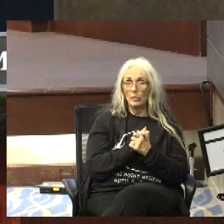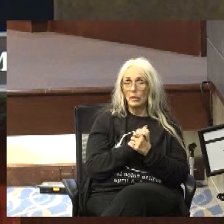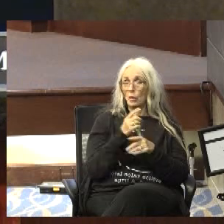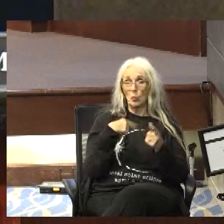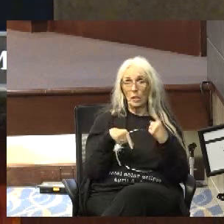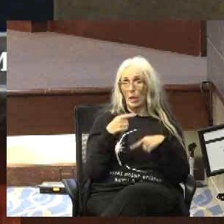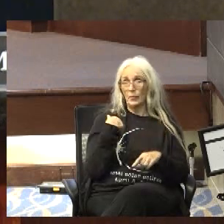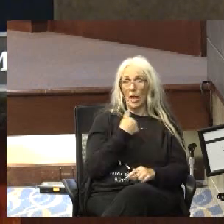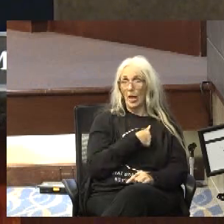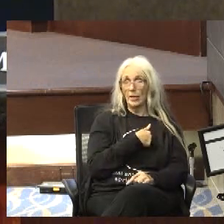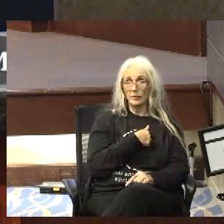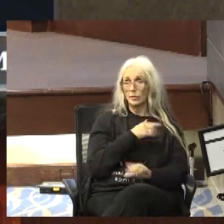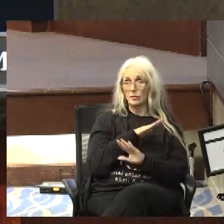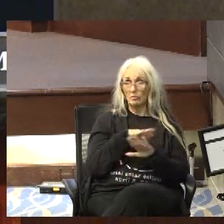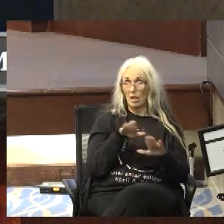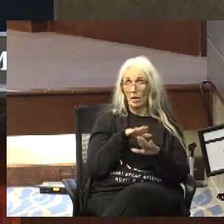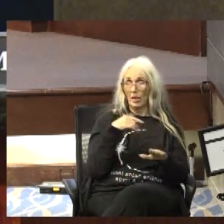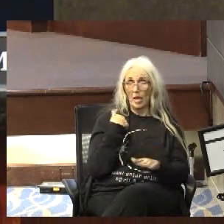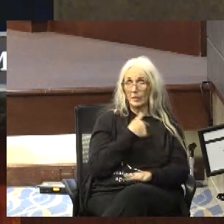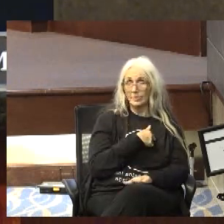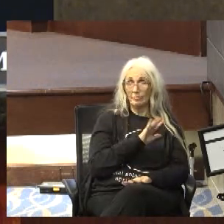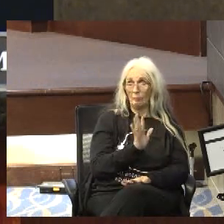them. No,